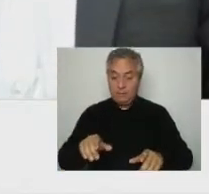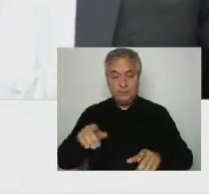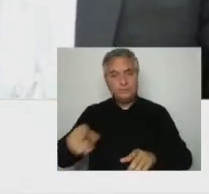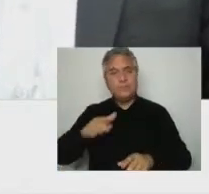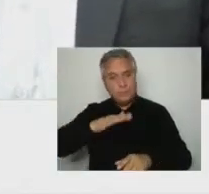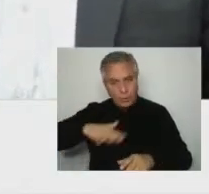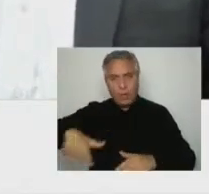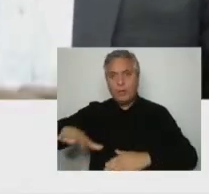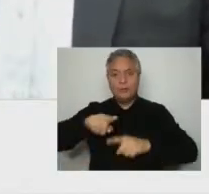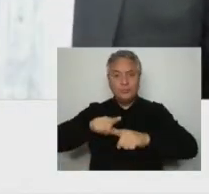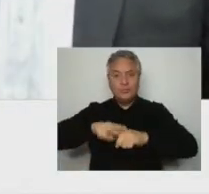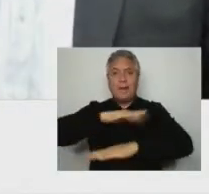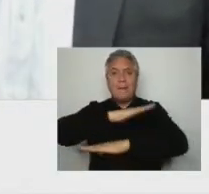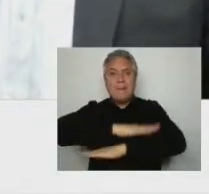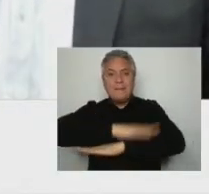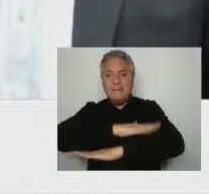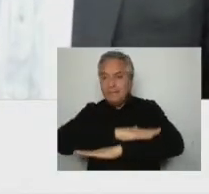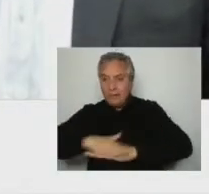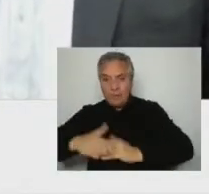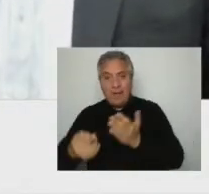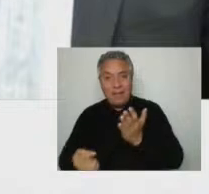benefits.